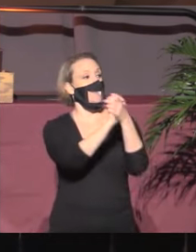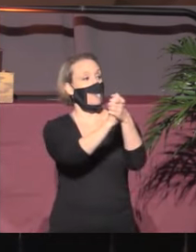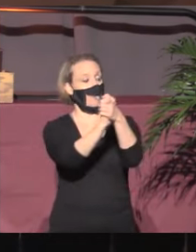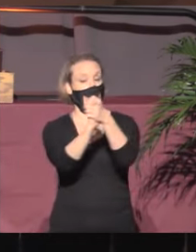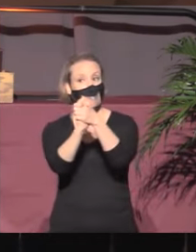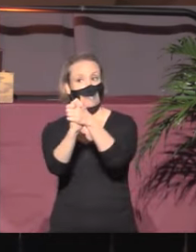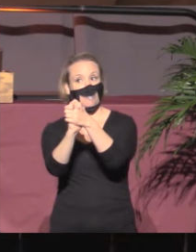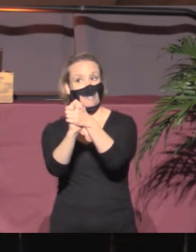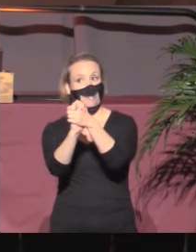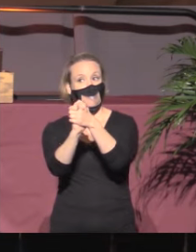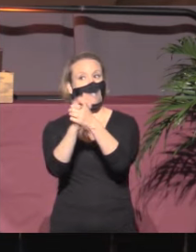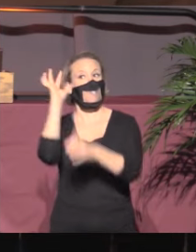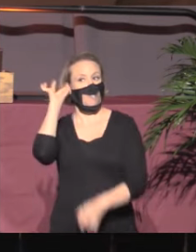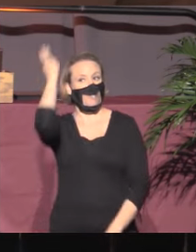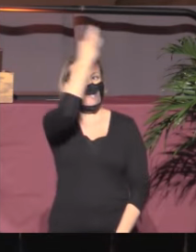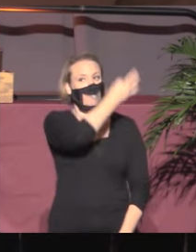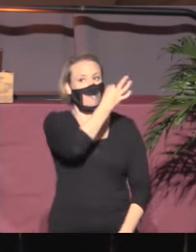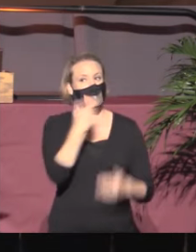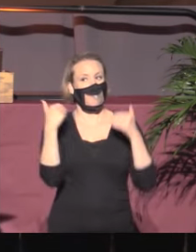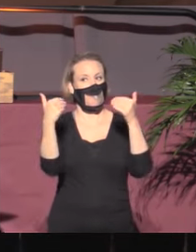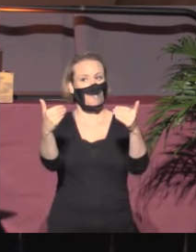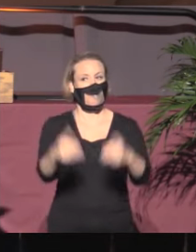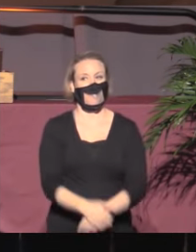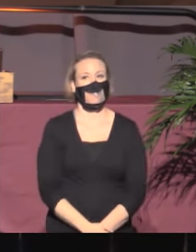congratulations. You may now move your tassel to the left.